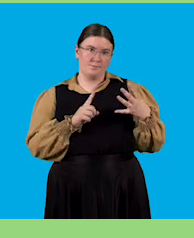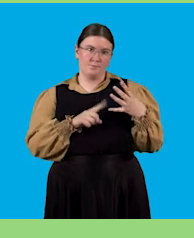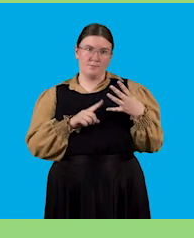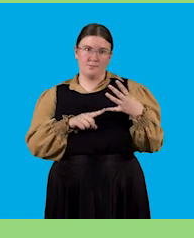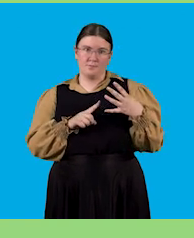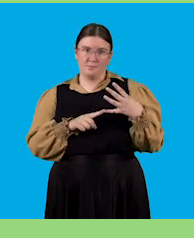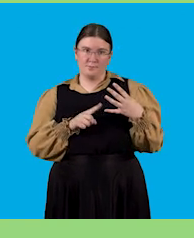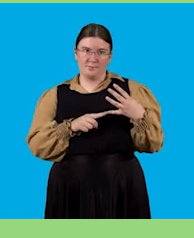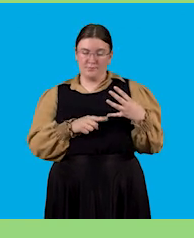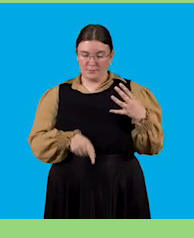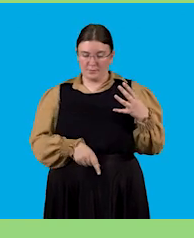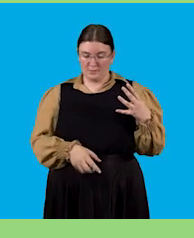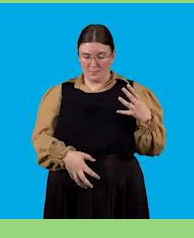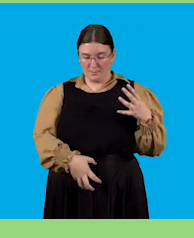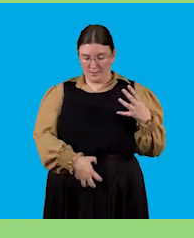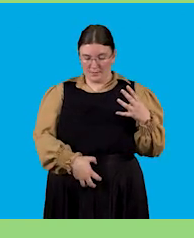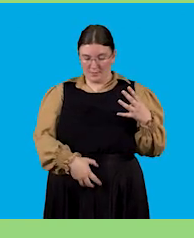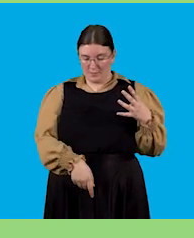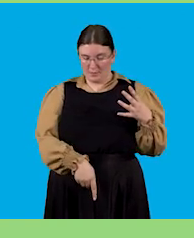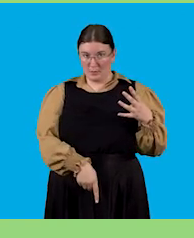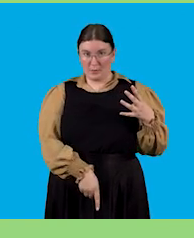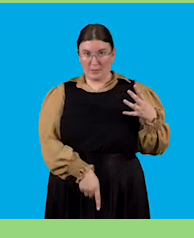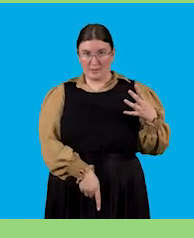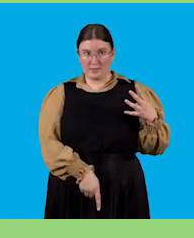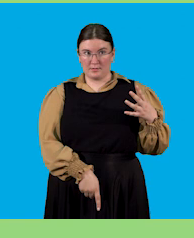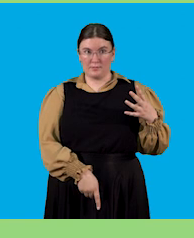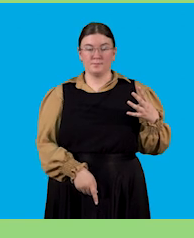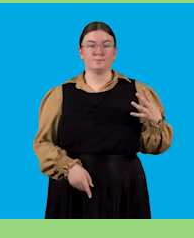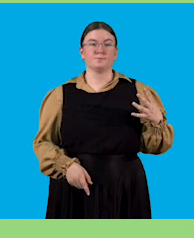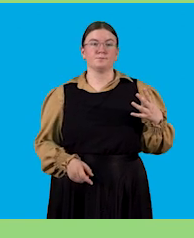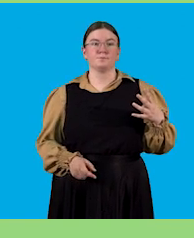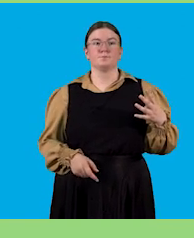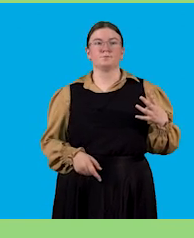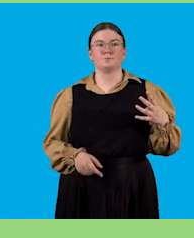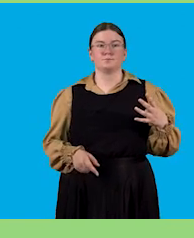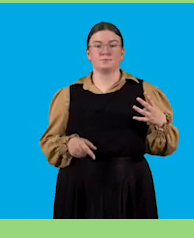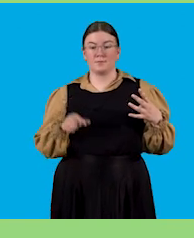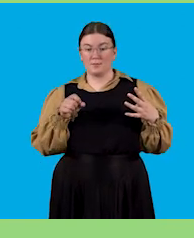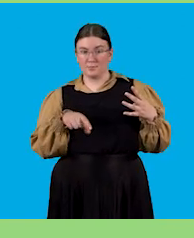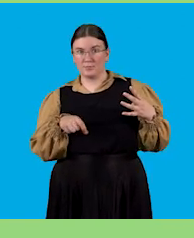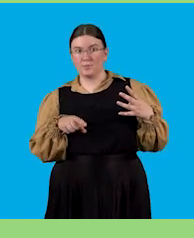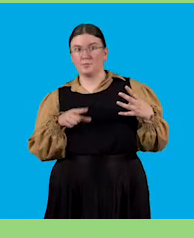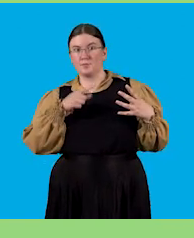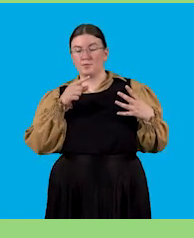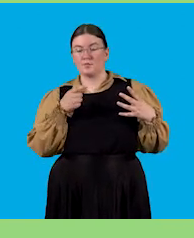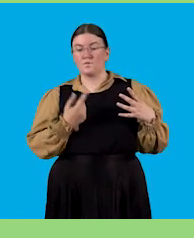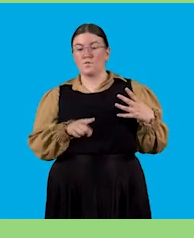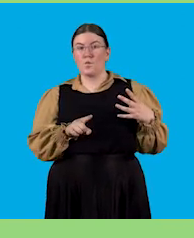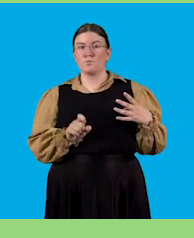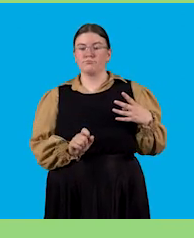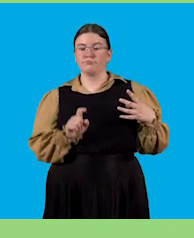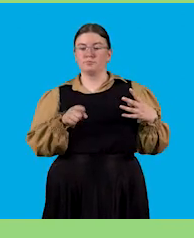And then we have another tube-like structure that leads from the bladder to the exterior and allows you to